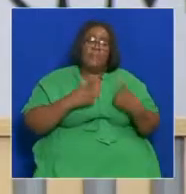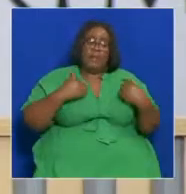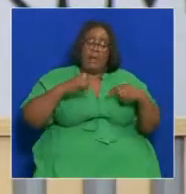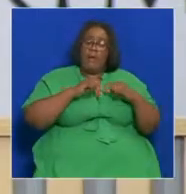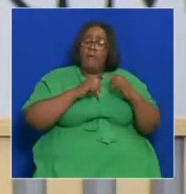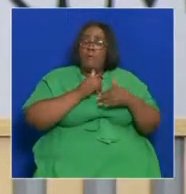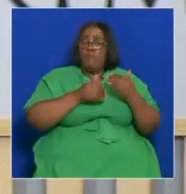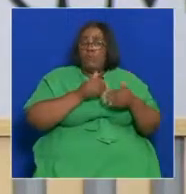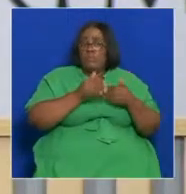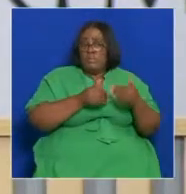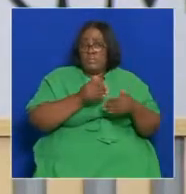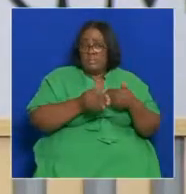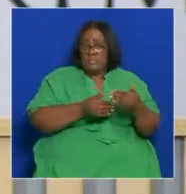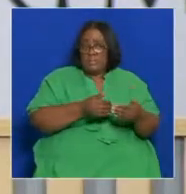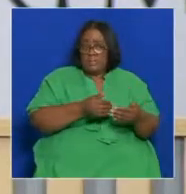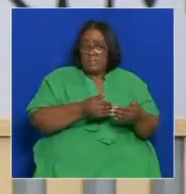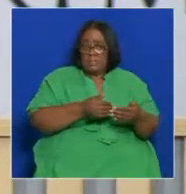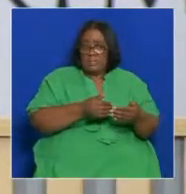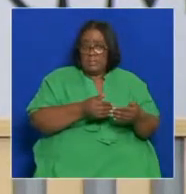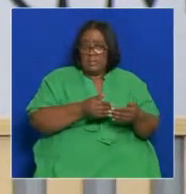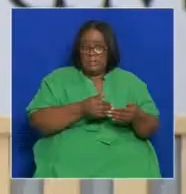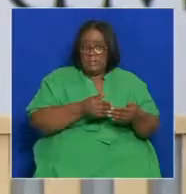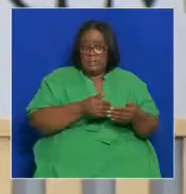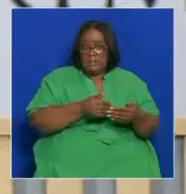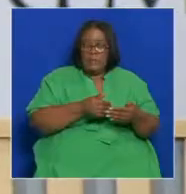and the manual also speaks to that,